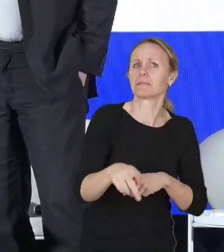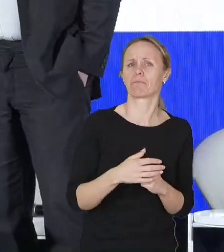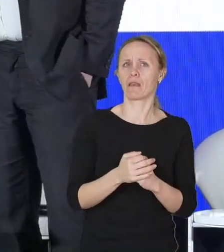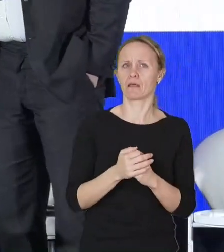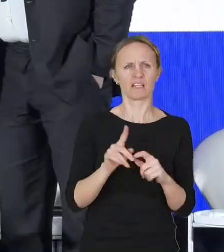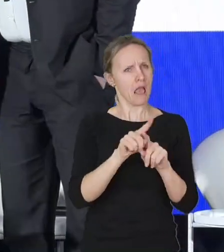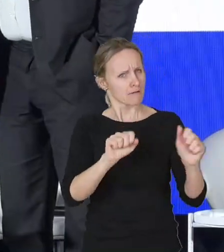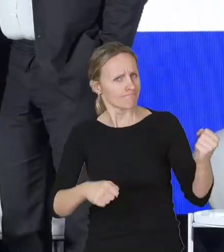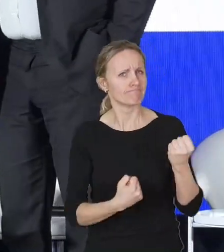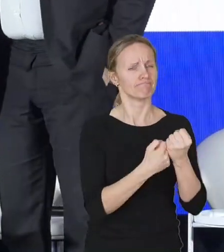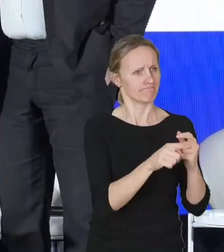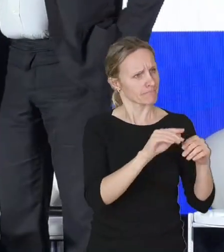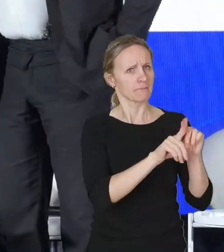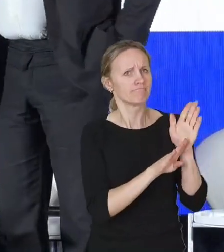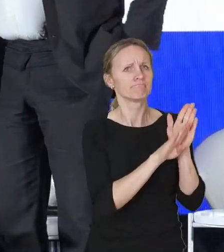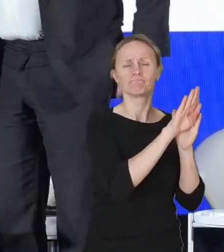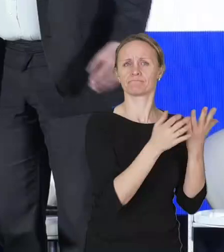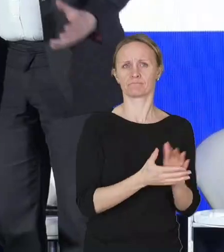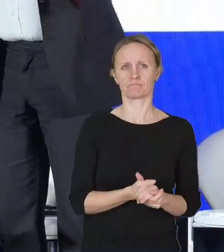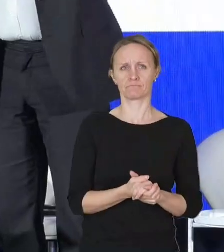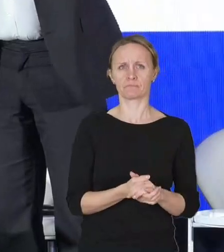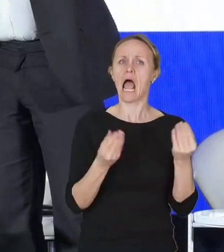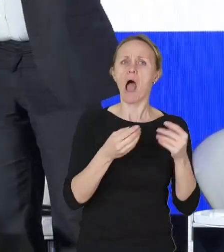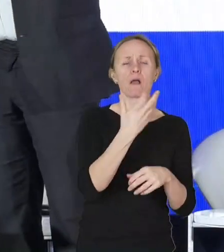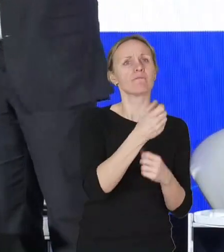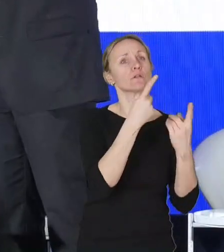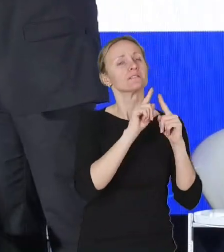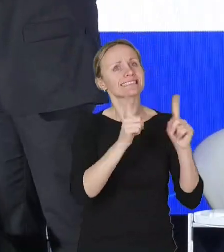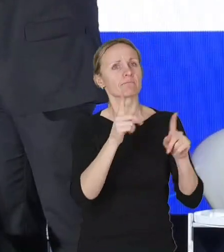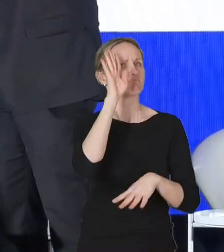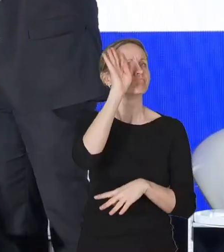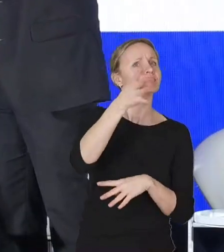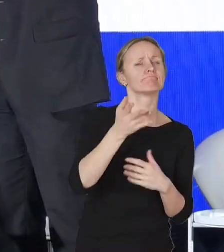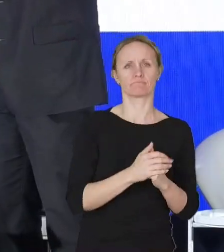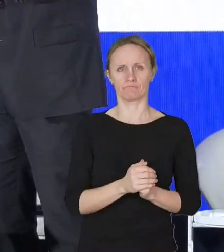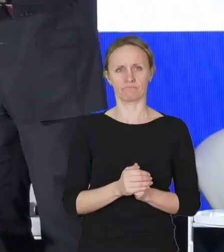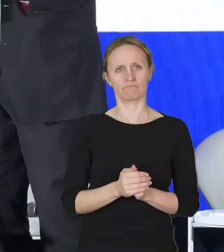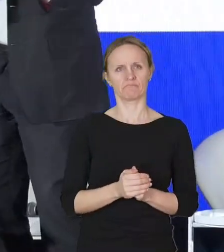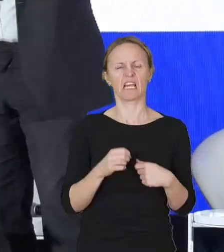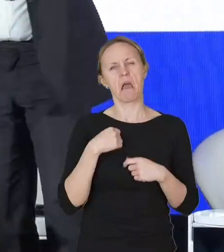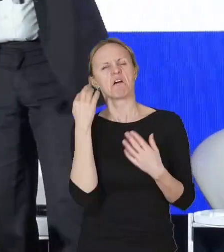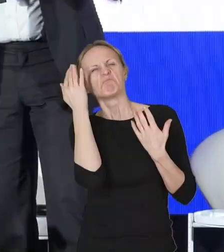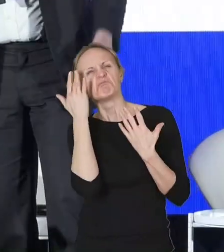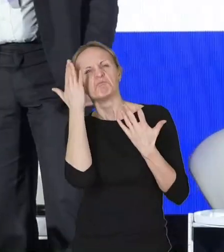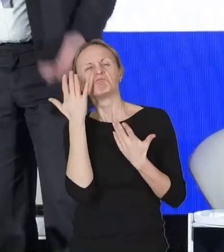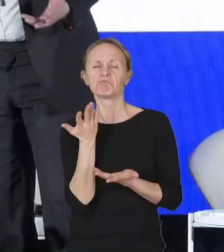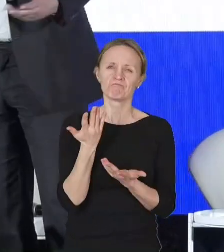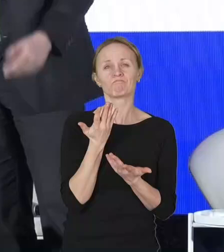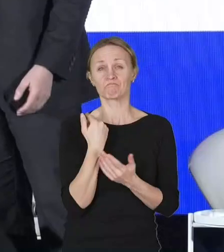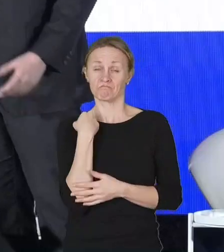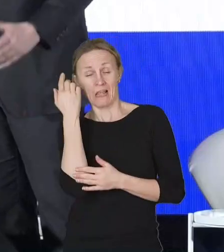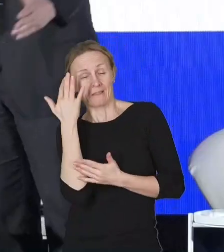I mean, you're describing basically the situation that there are some regions advancing, some